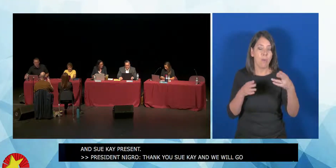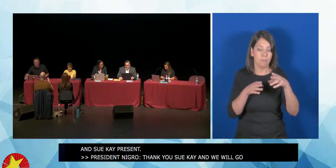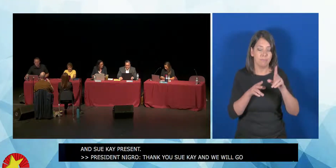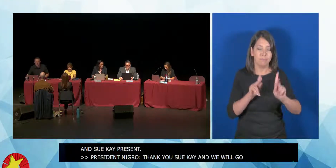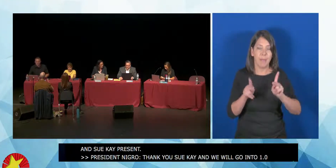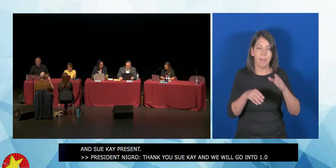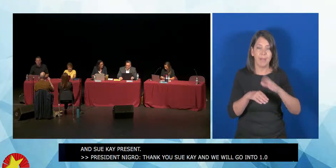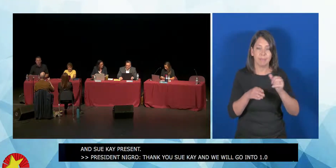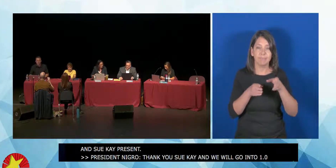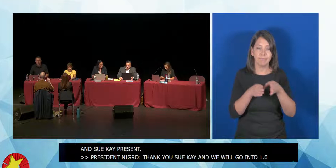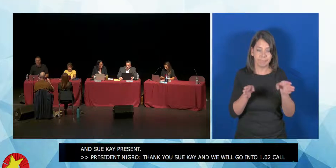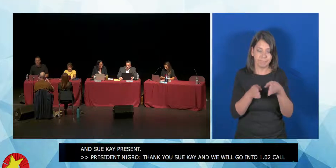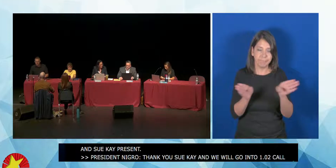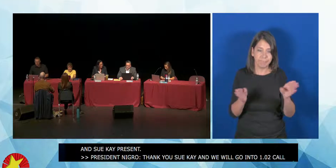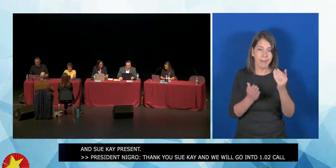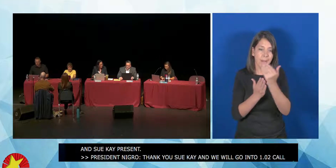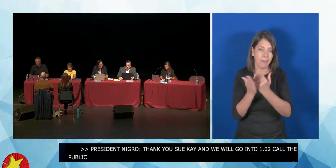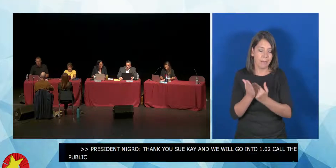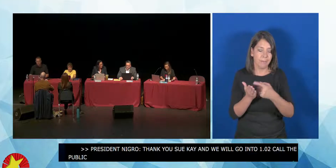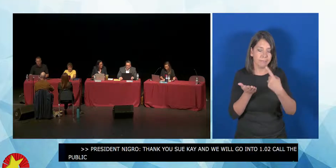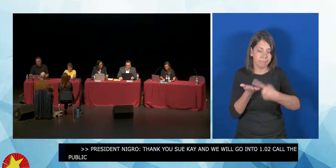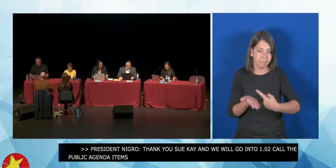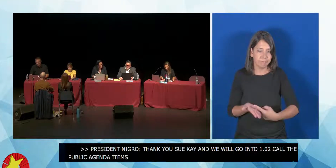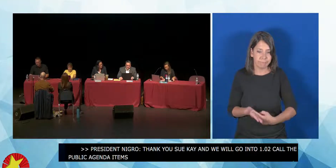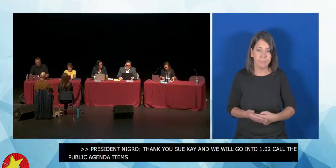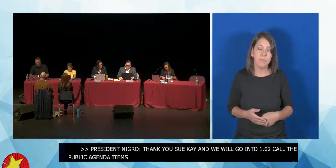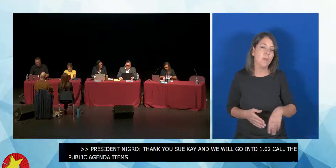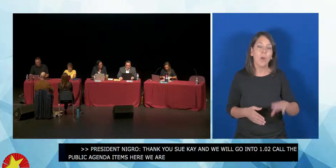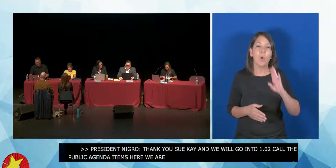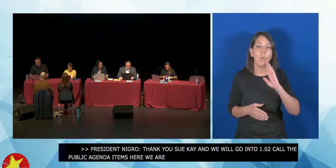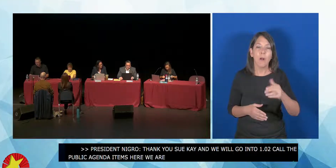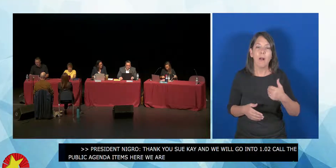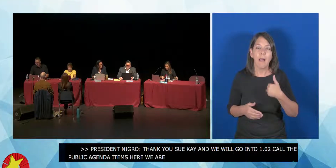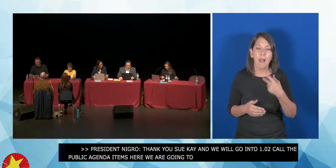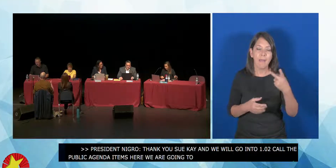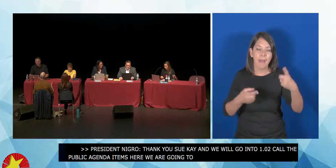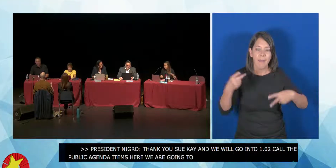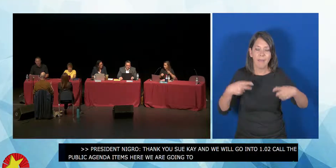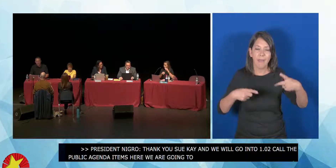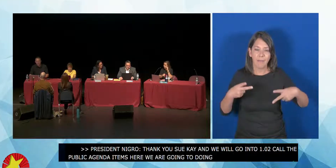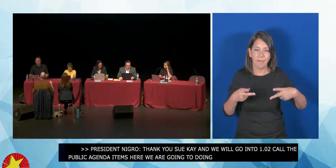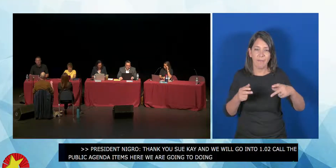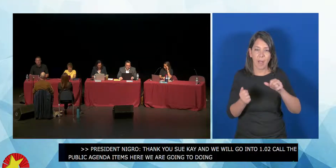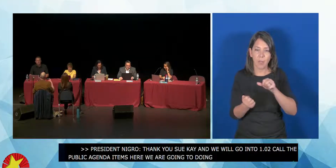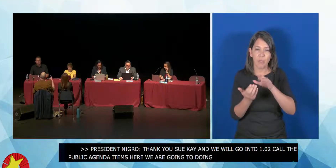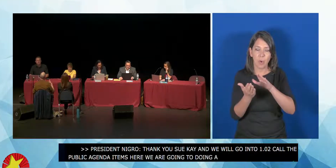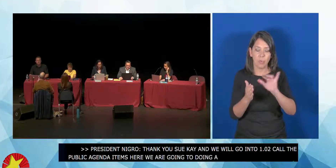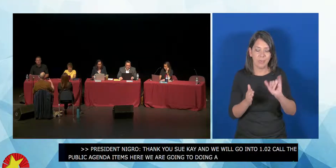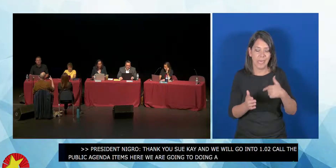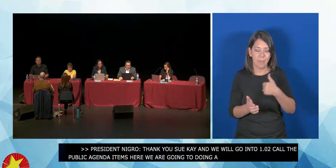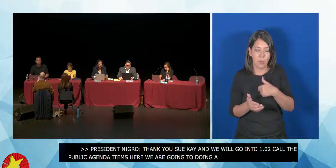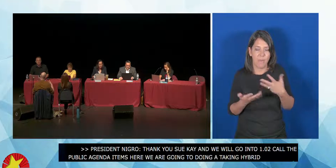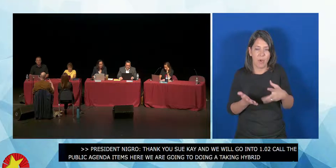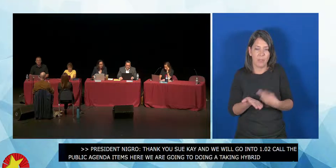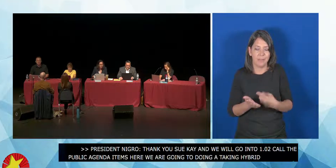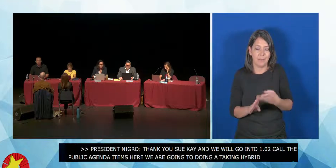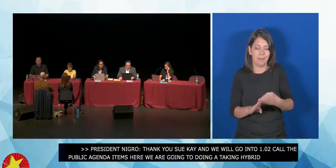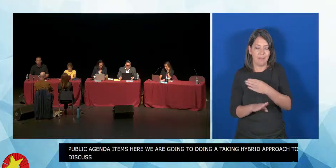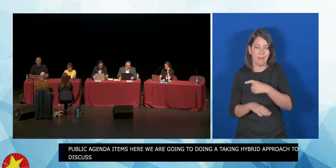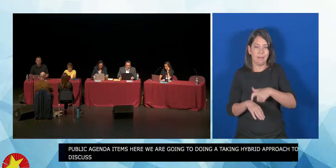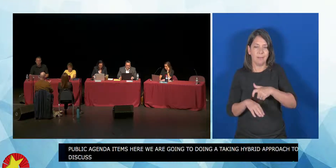items. Here we're going, taking a hybrid approach as we discussed last time. We